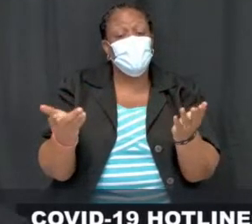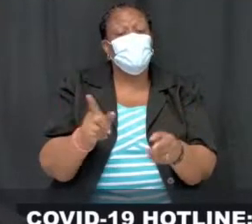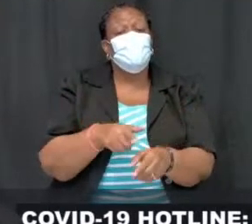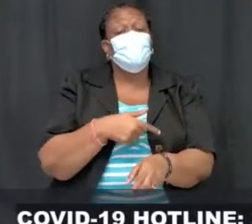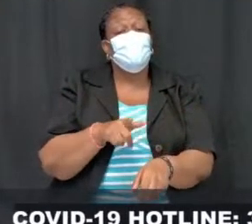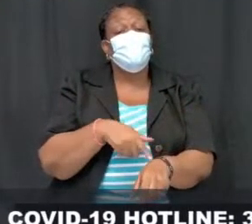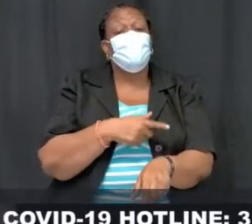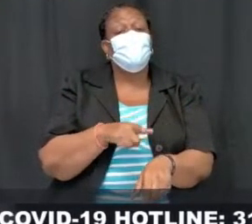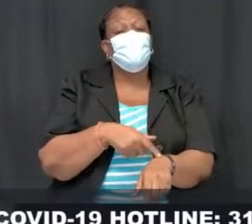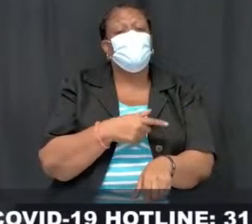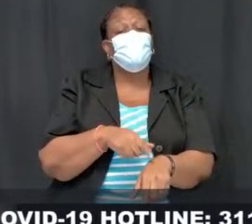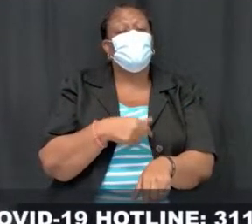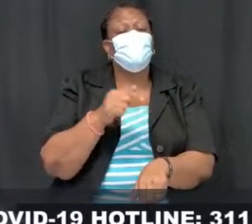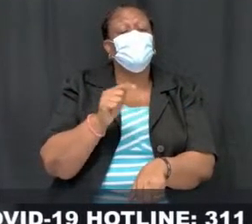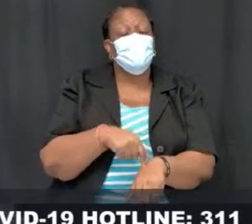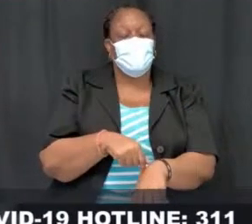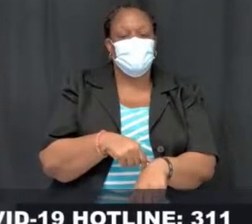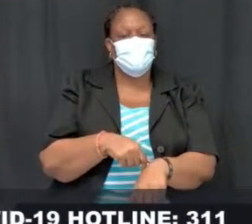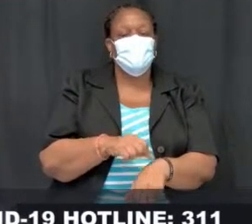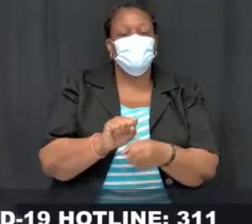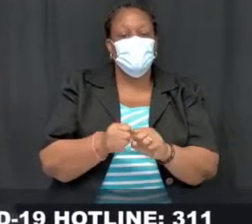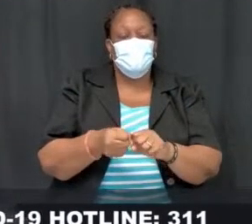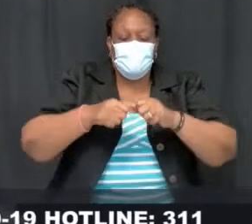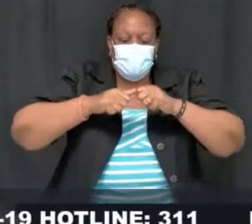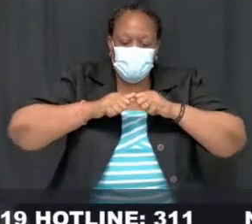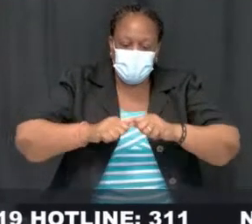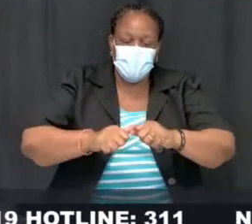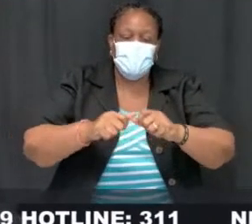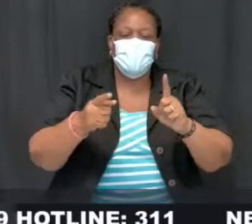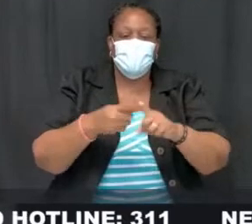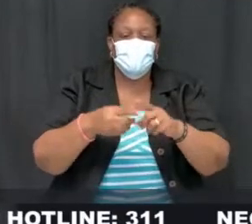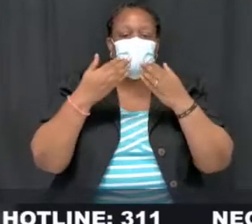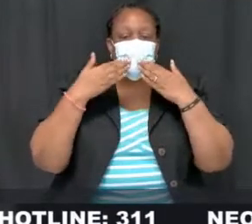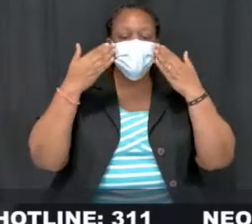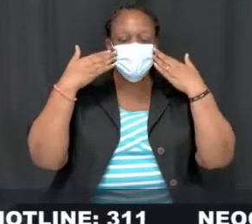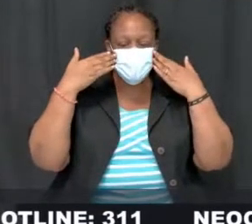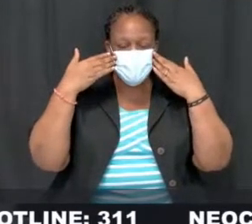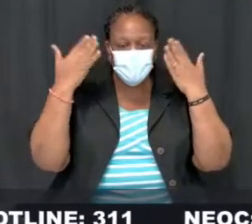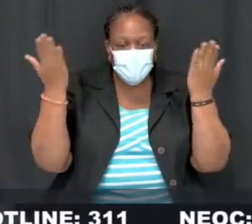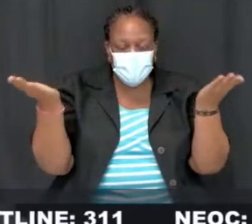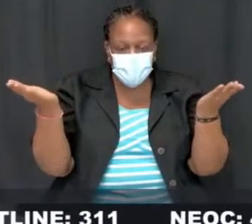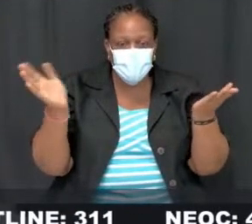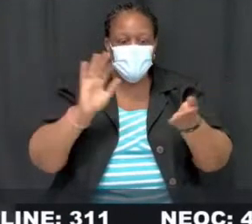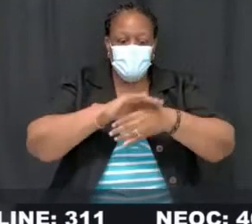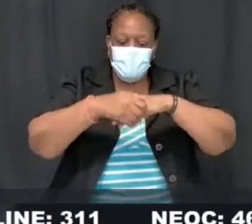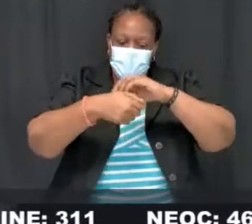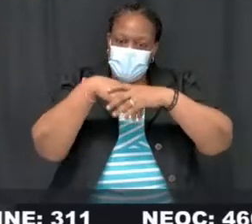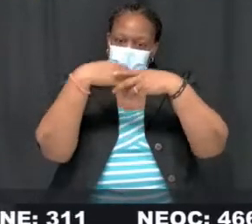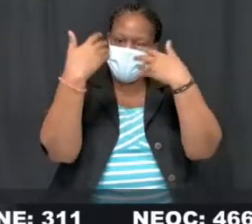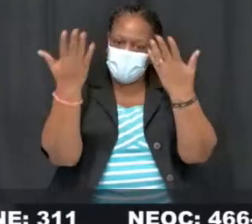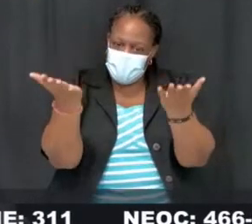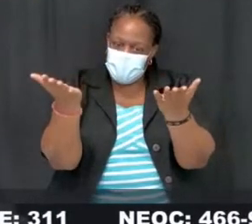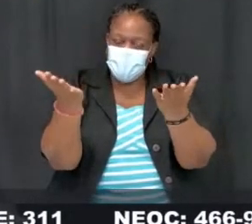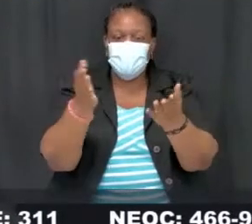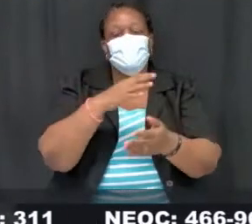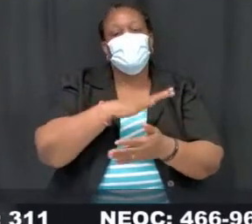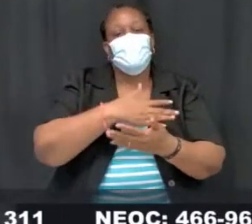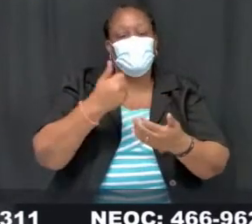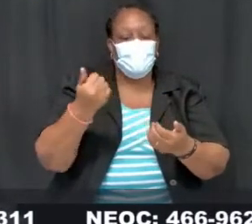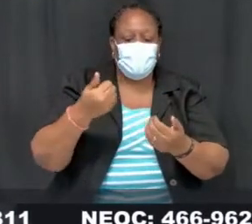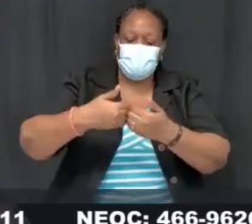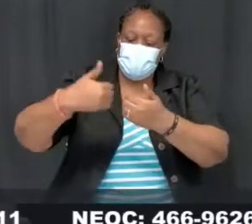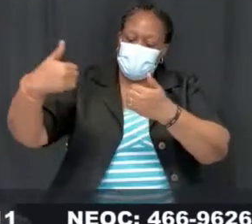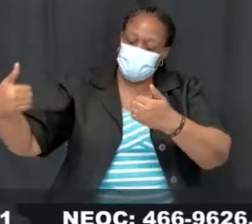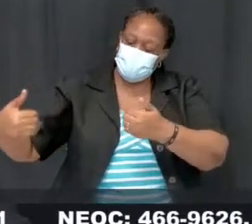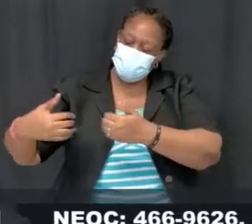use non-pharmaceuticals and continue to get everyone who should be vaccinated. And I've said before, if